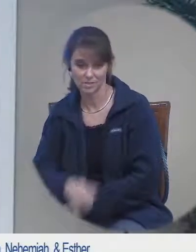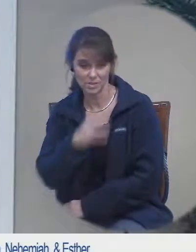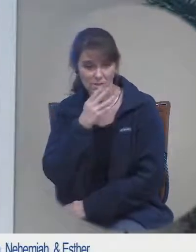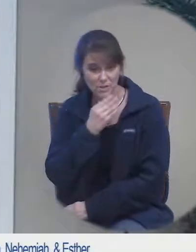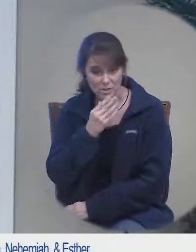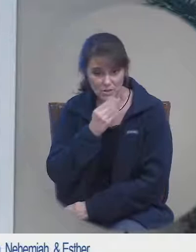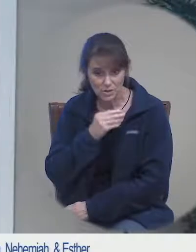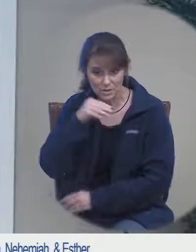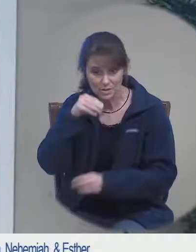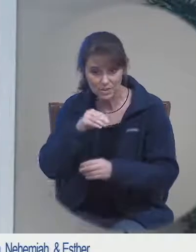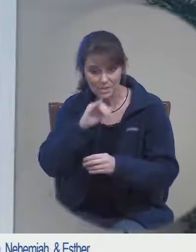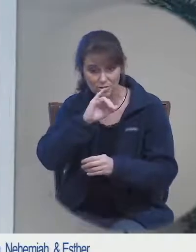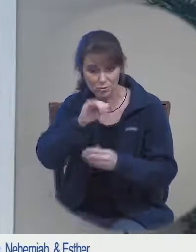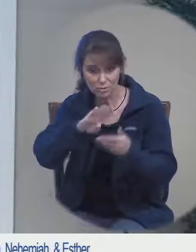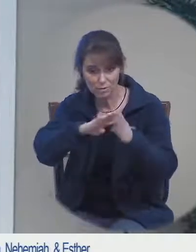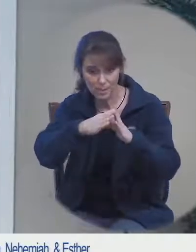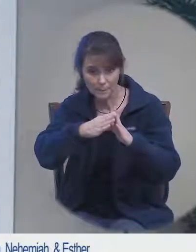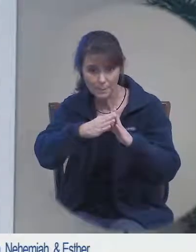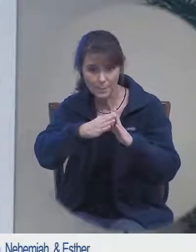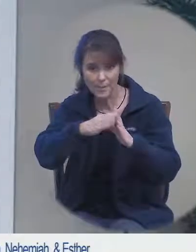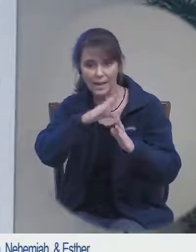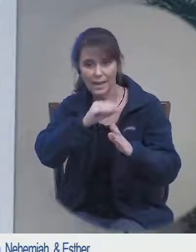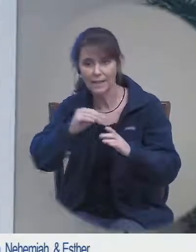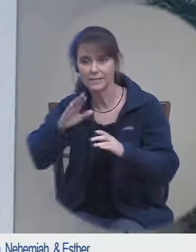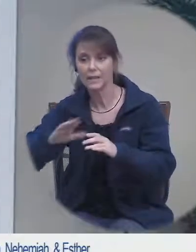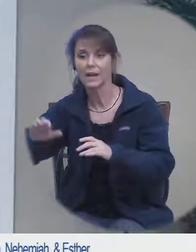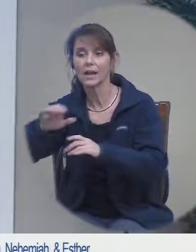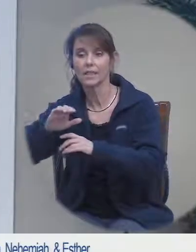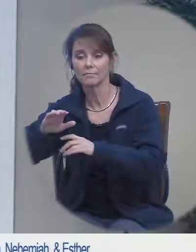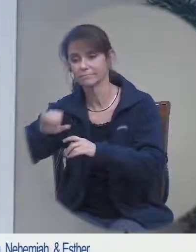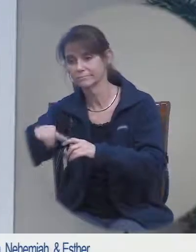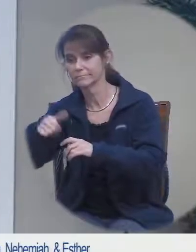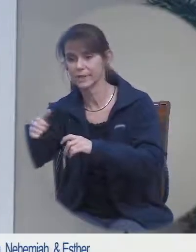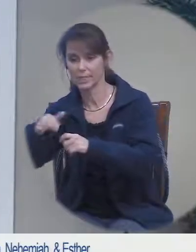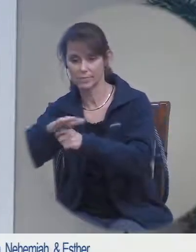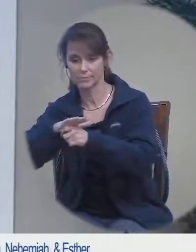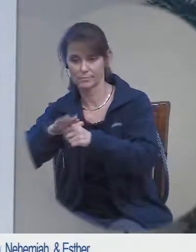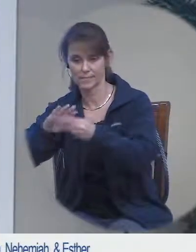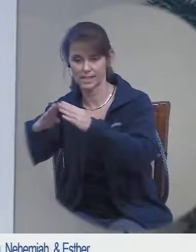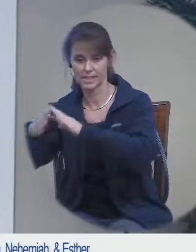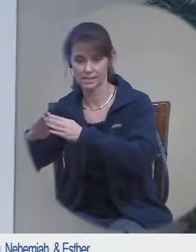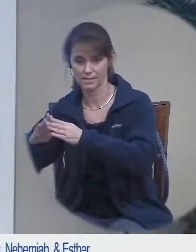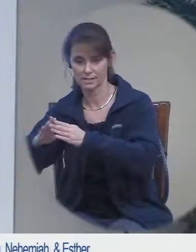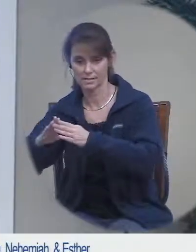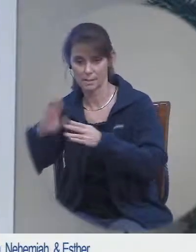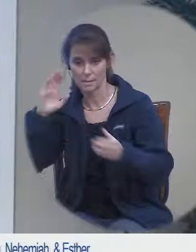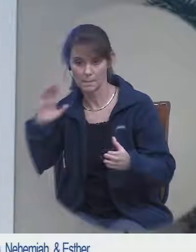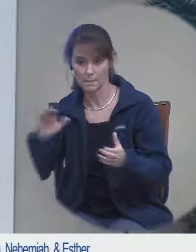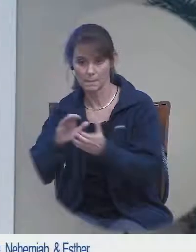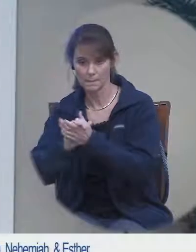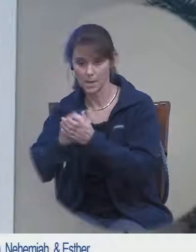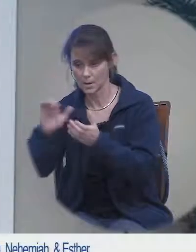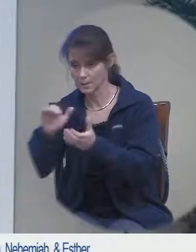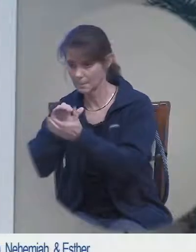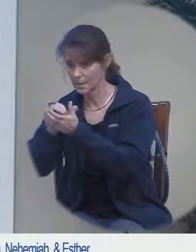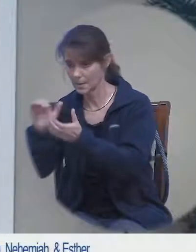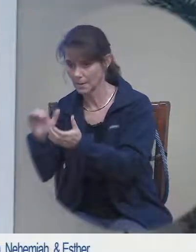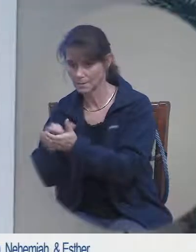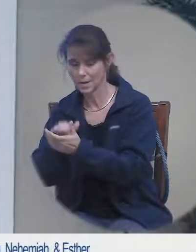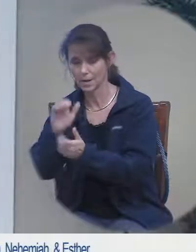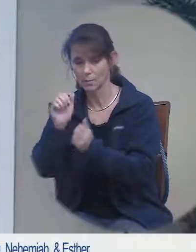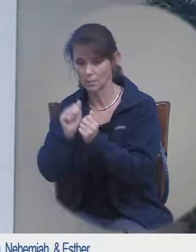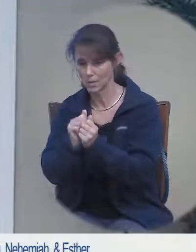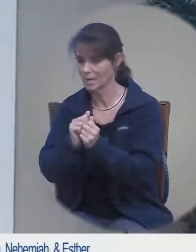but potentially the surrounding cities. And they had intermarried with these three groups of people, the people of Ashdod, Ammon, and